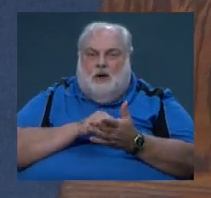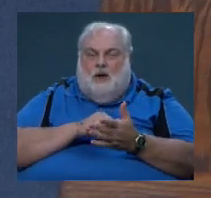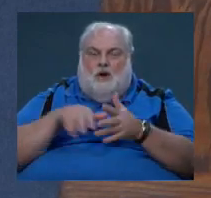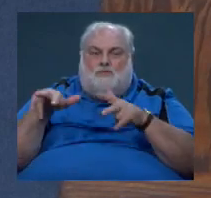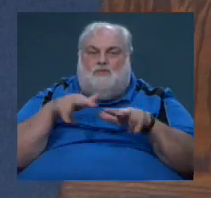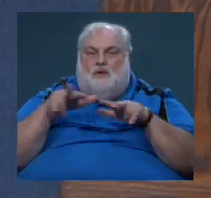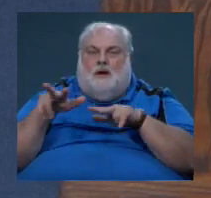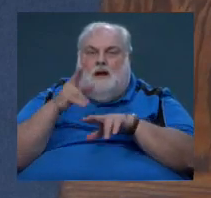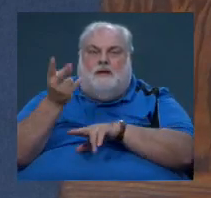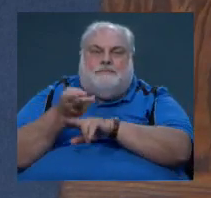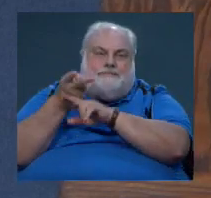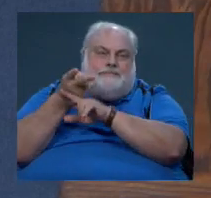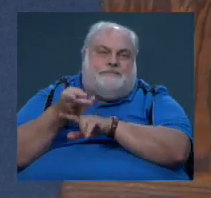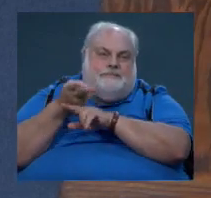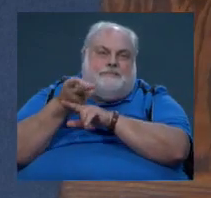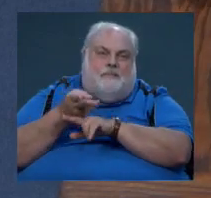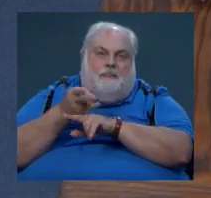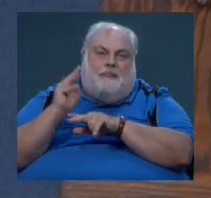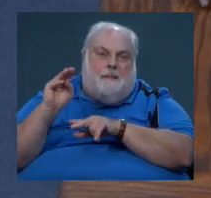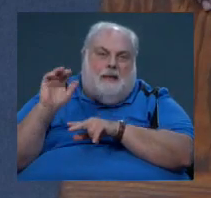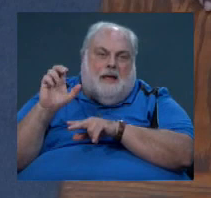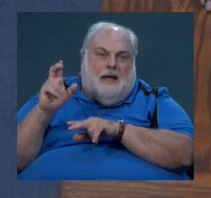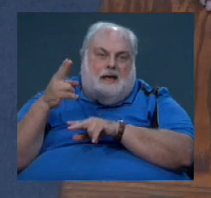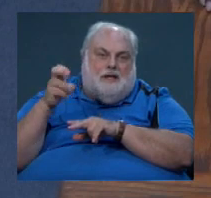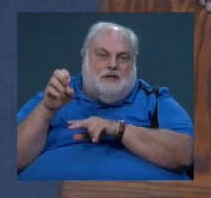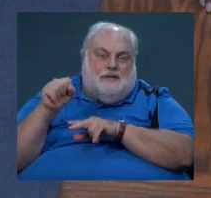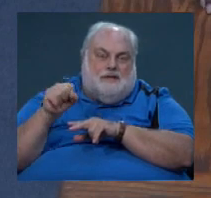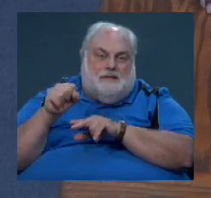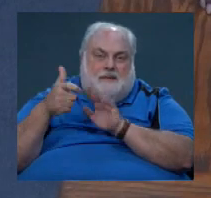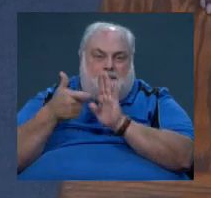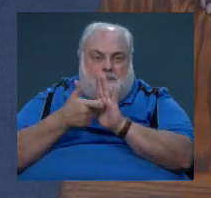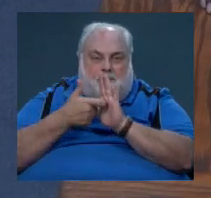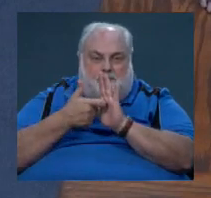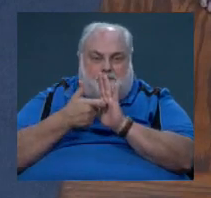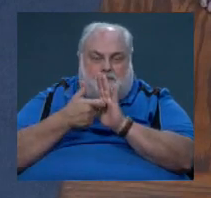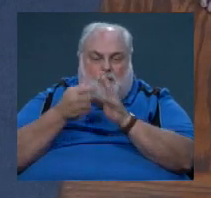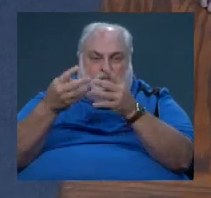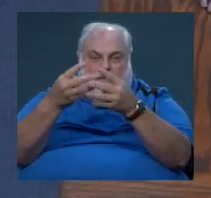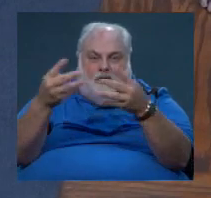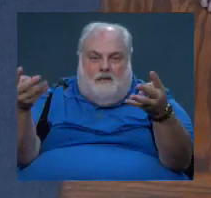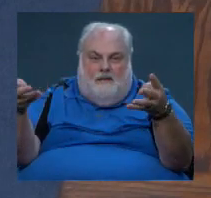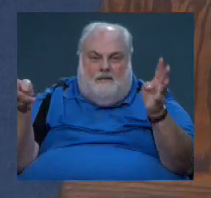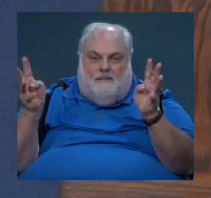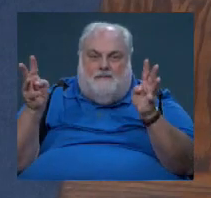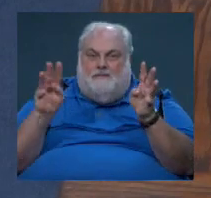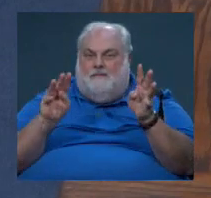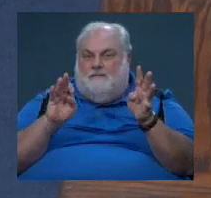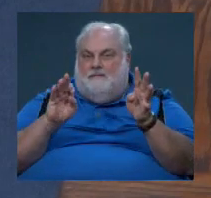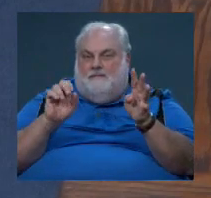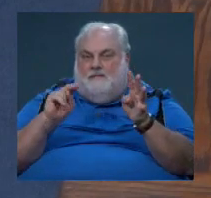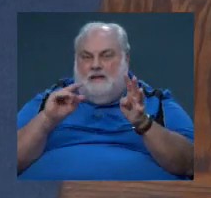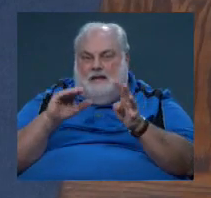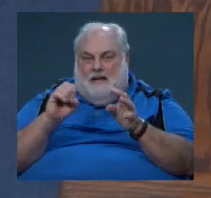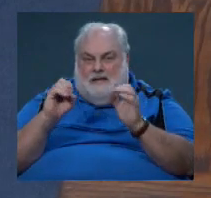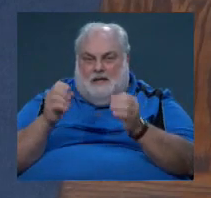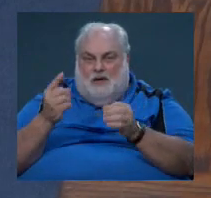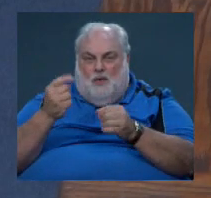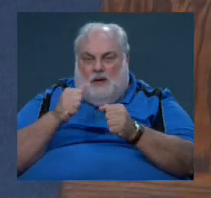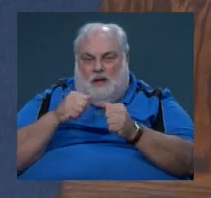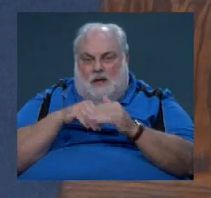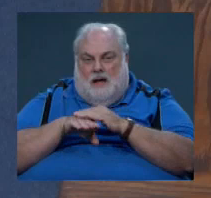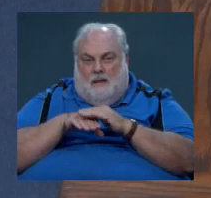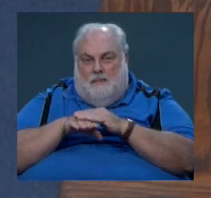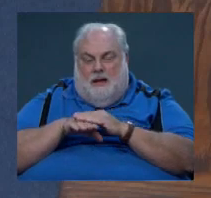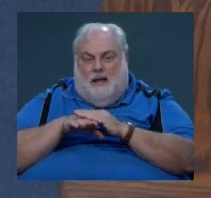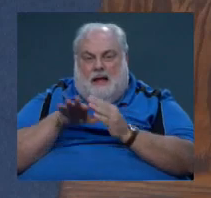on the benches. So it was demanded that we put up a fence so that nobody could come in